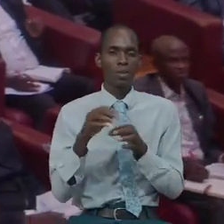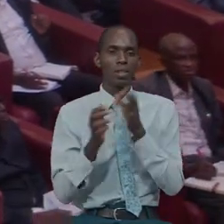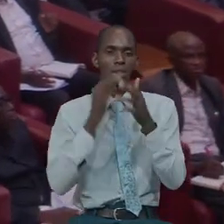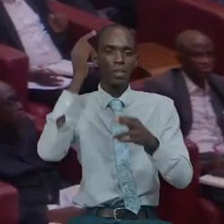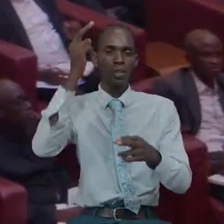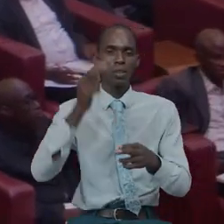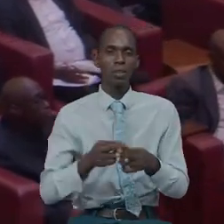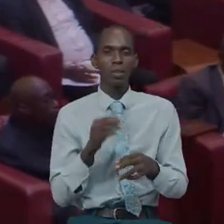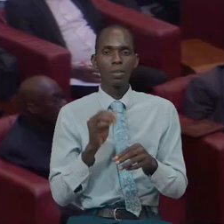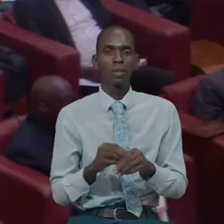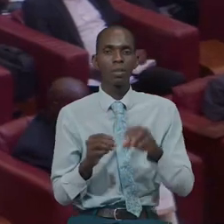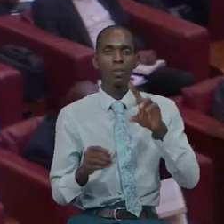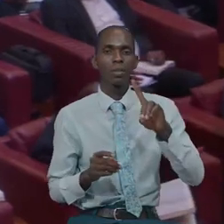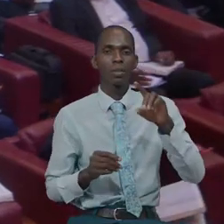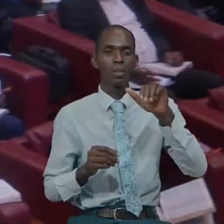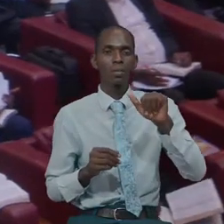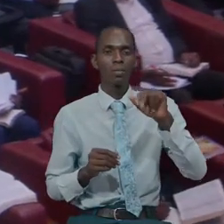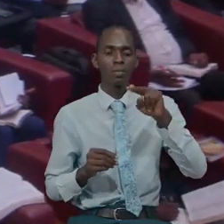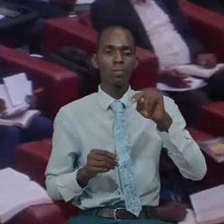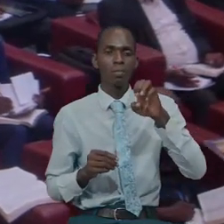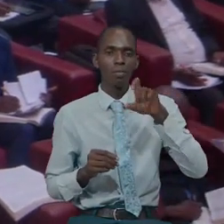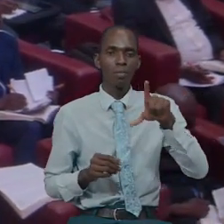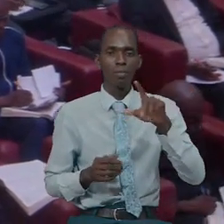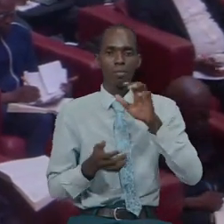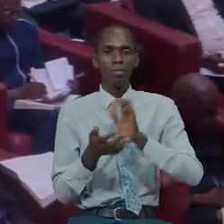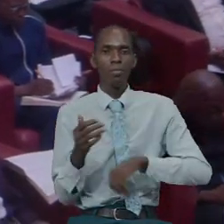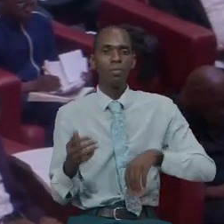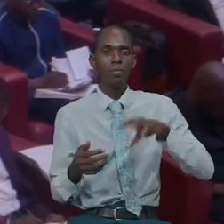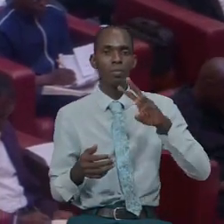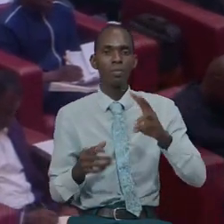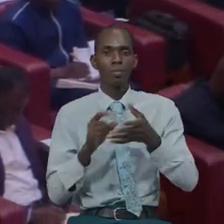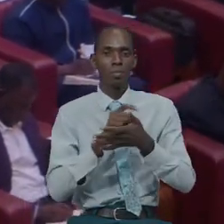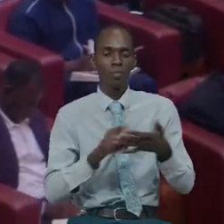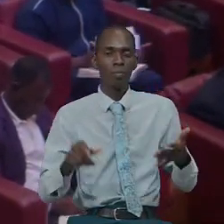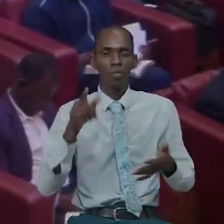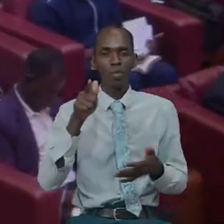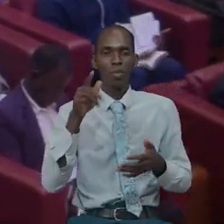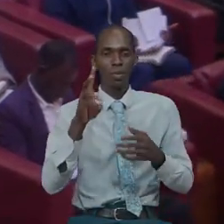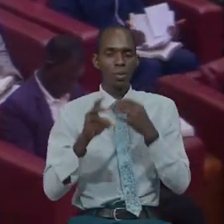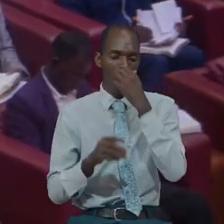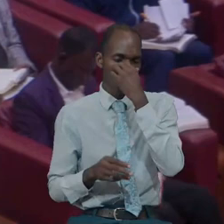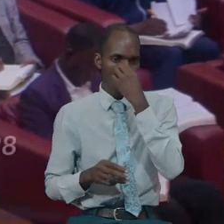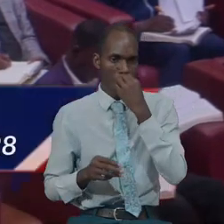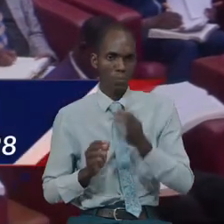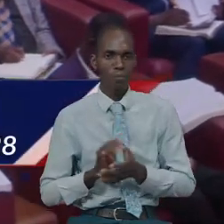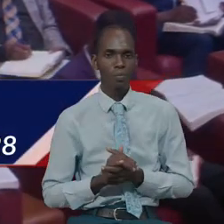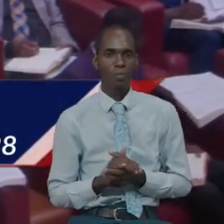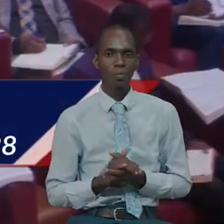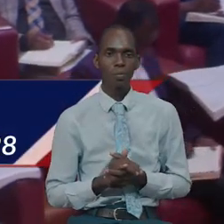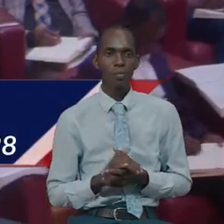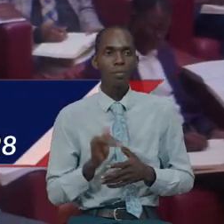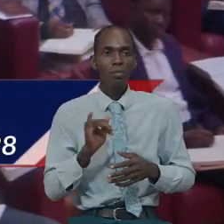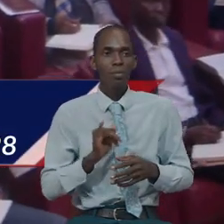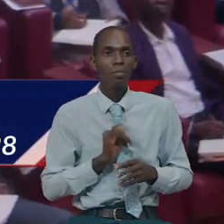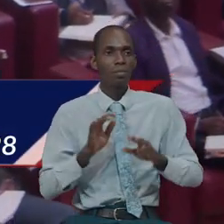Daniel chapter 6, reading from verse 26. In Daniel chapter 6, verse 26, I make a